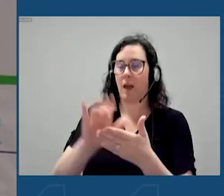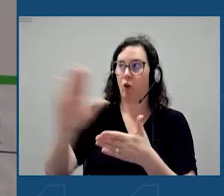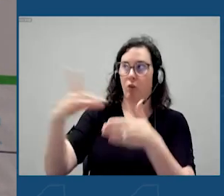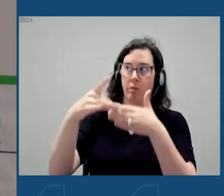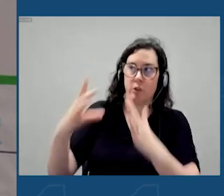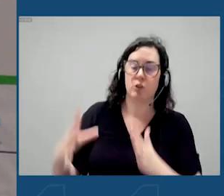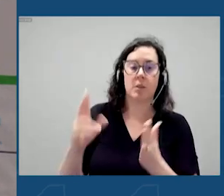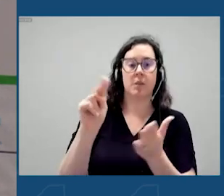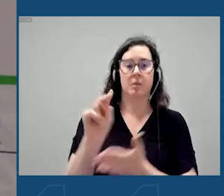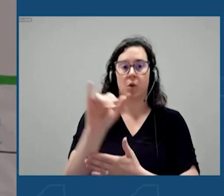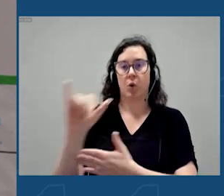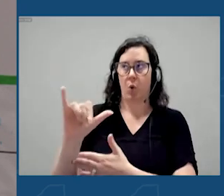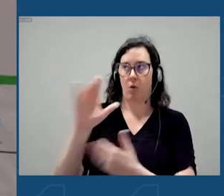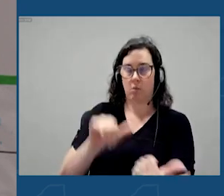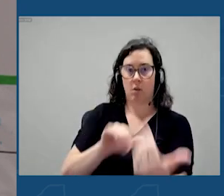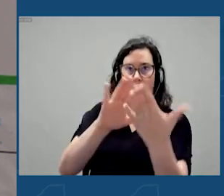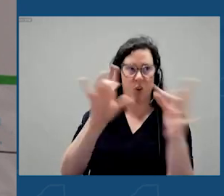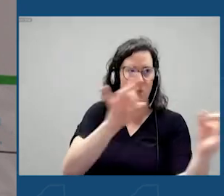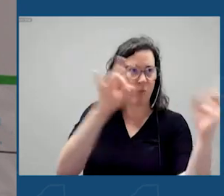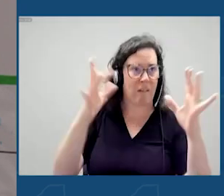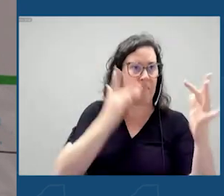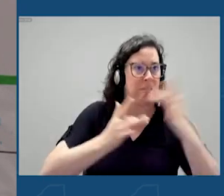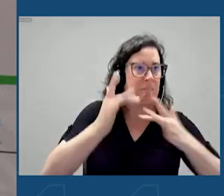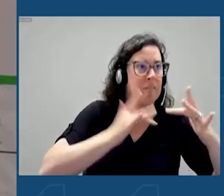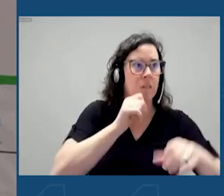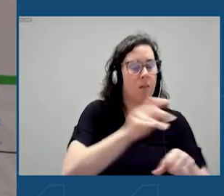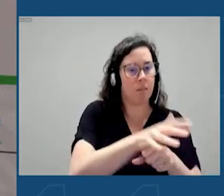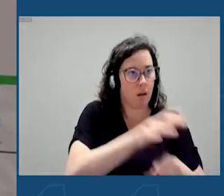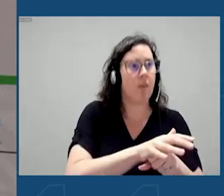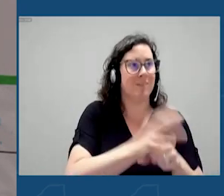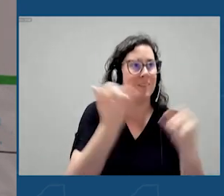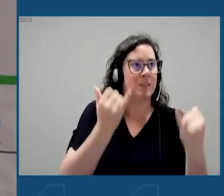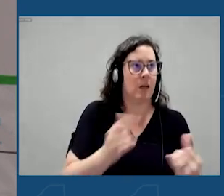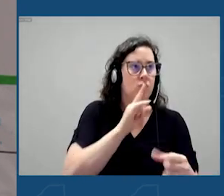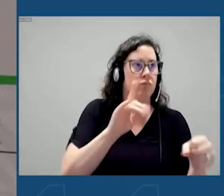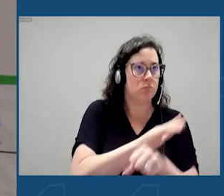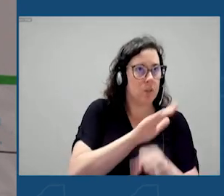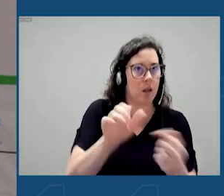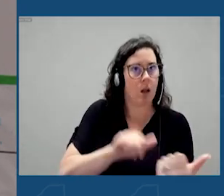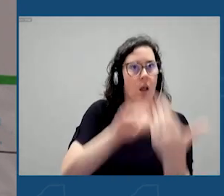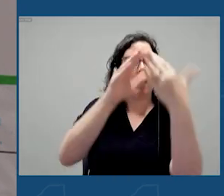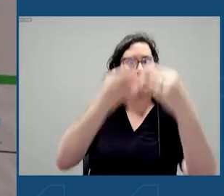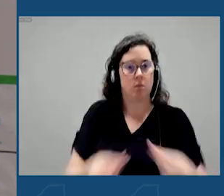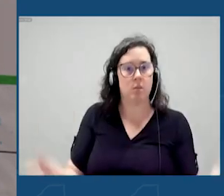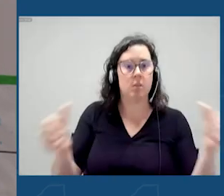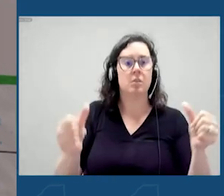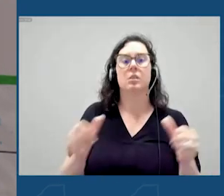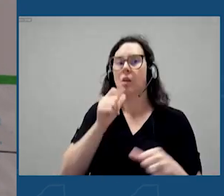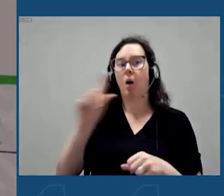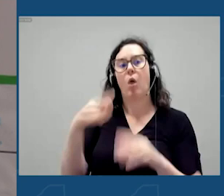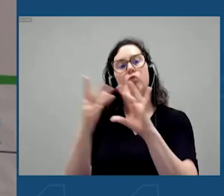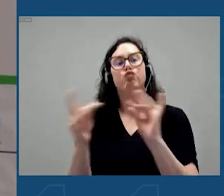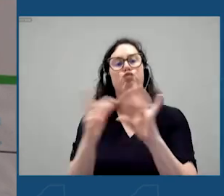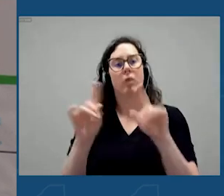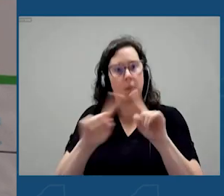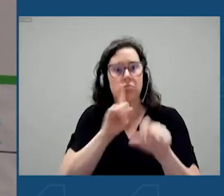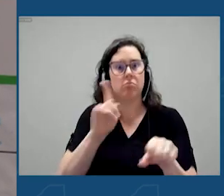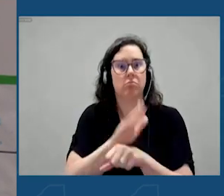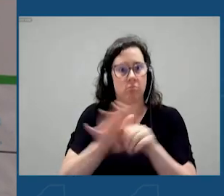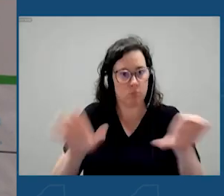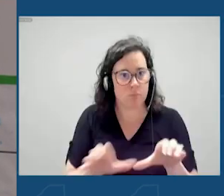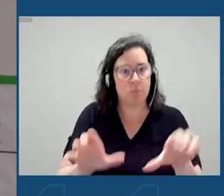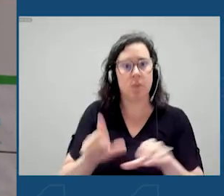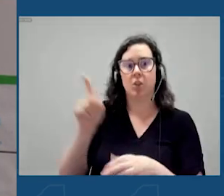is addressing the child care crisis with more than just rhetoric. Some of her efforts have included ensuring billions of dollars to